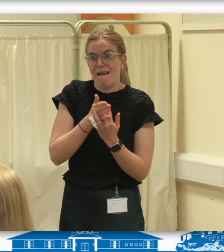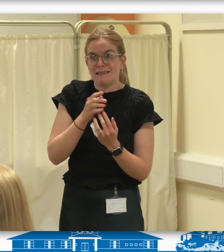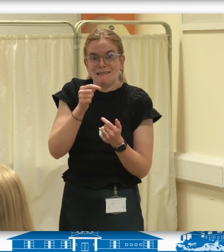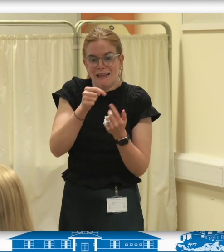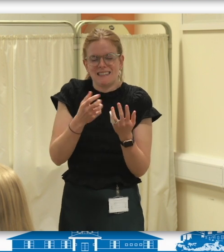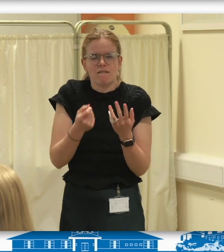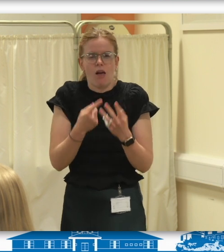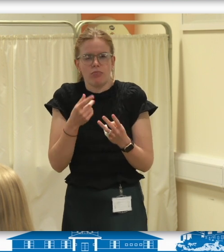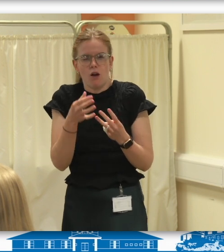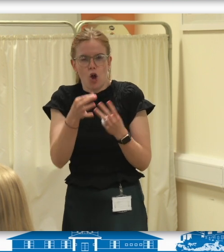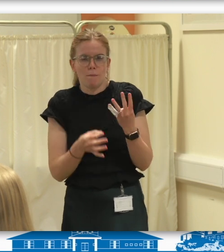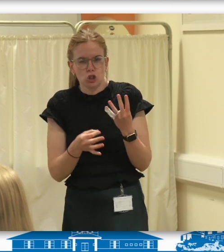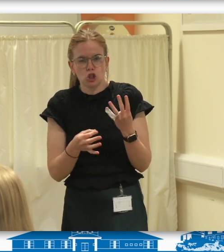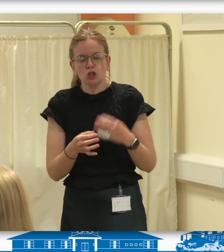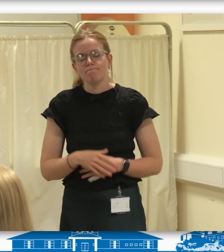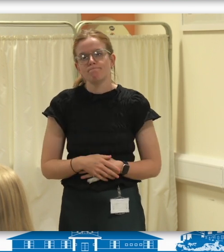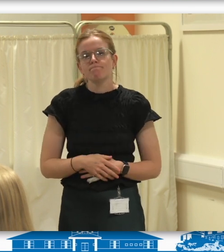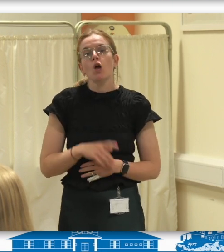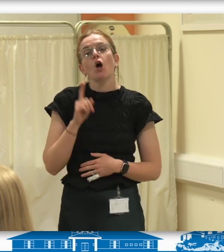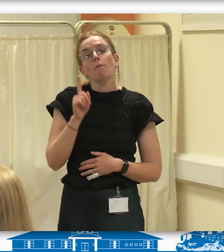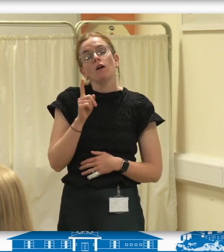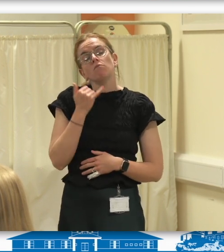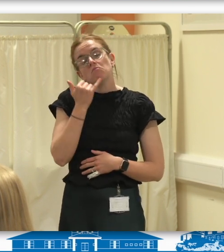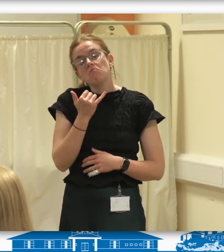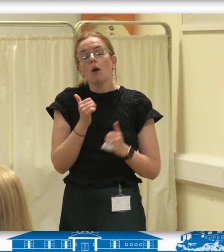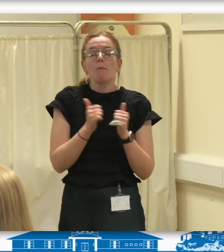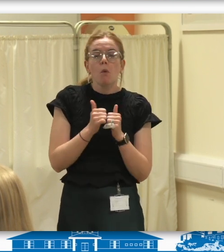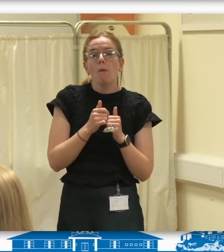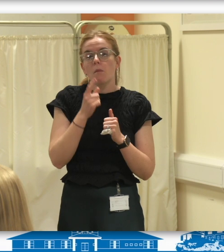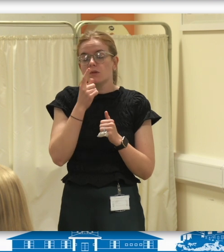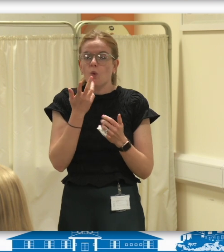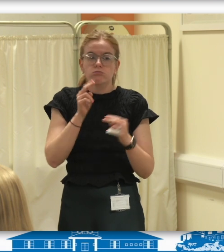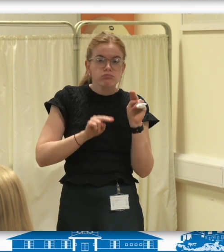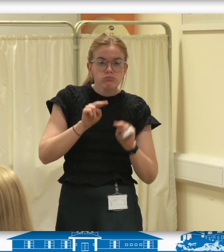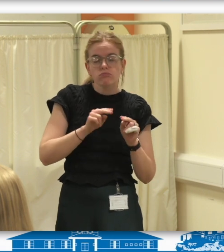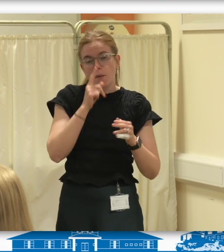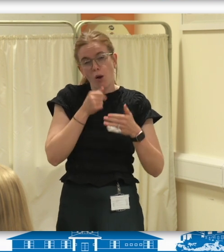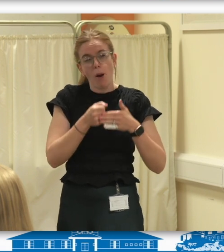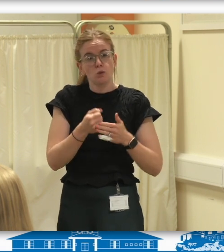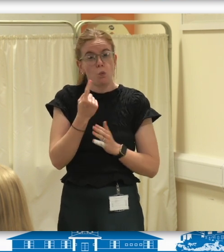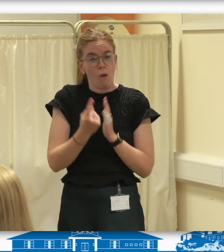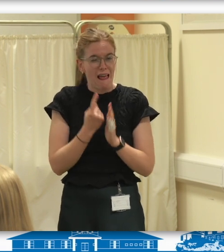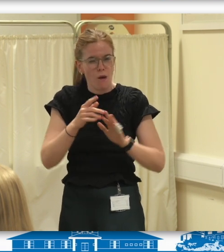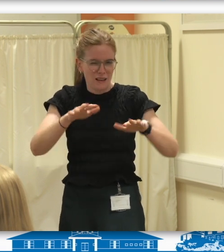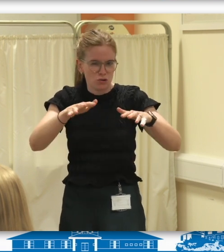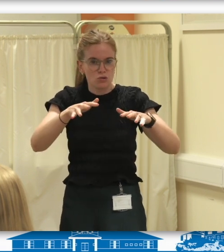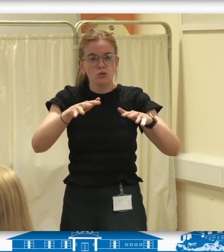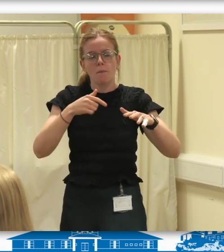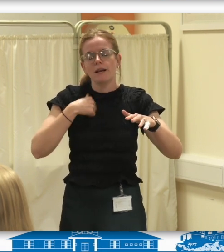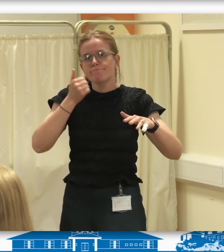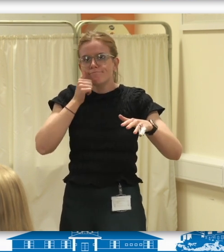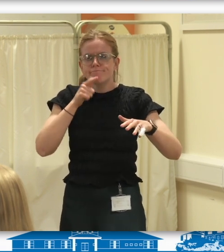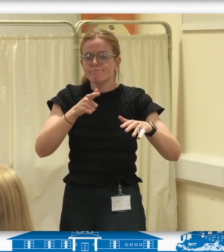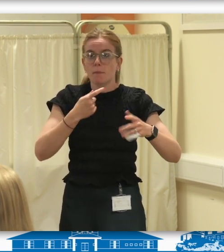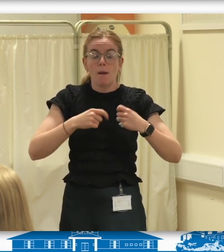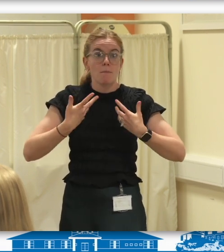face-to-face. The typical appointment can last up to an hour and a half for the initial assessment, but we are aware again, because of the condition and energy demands,